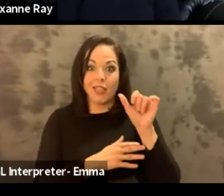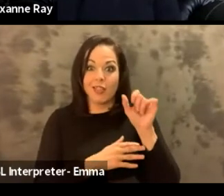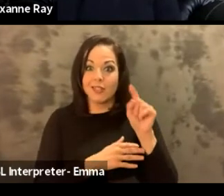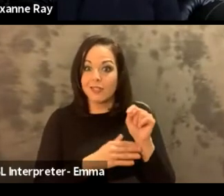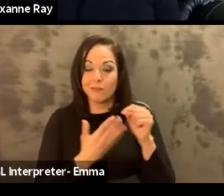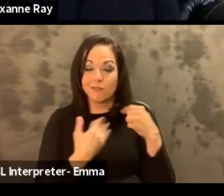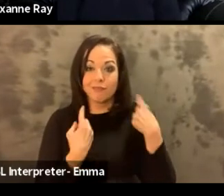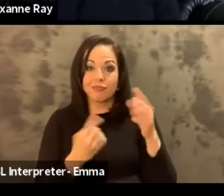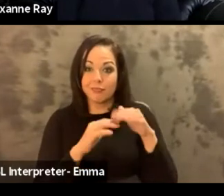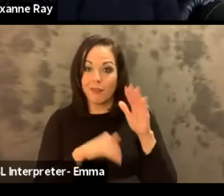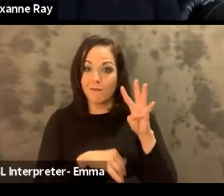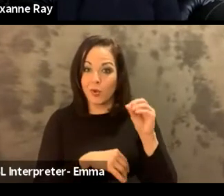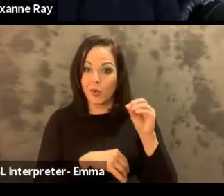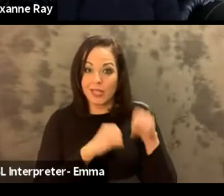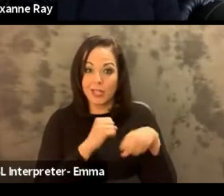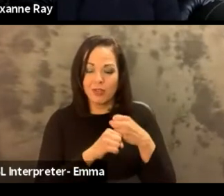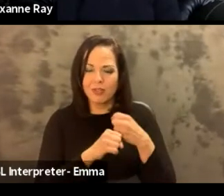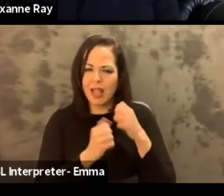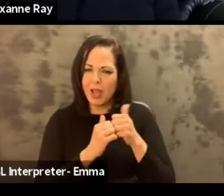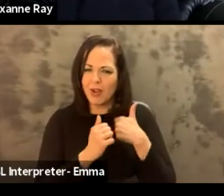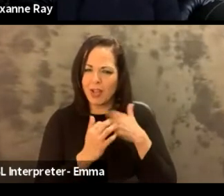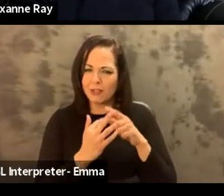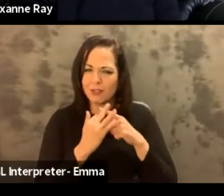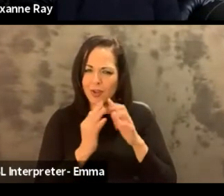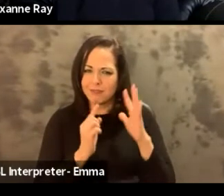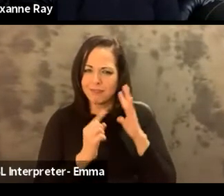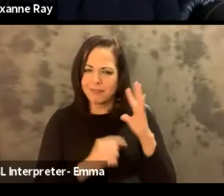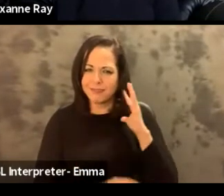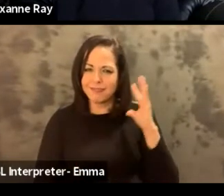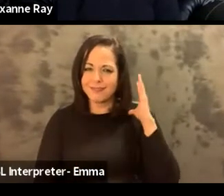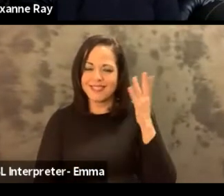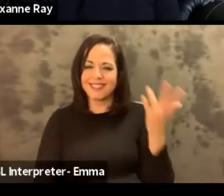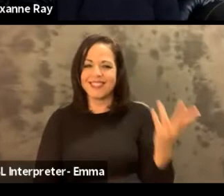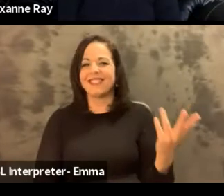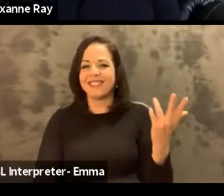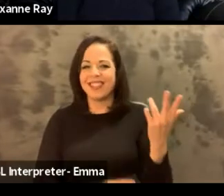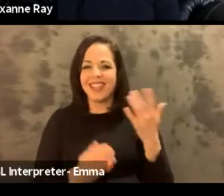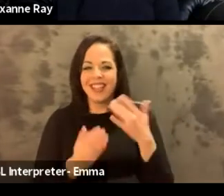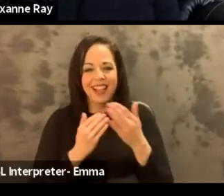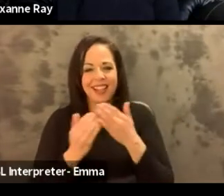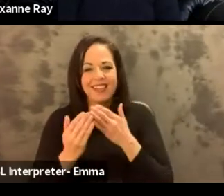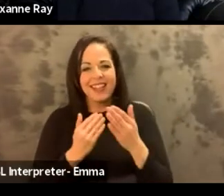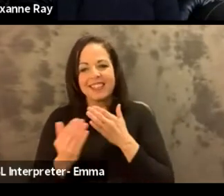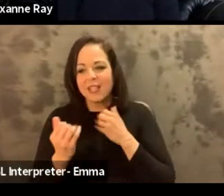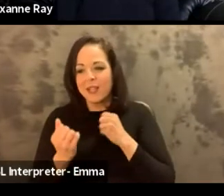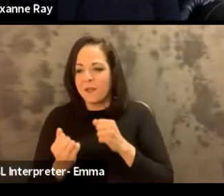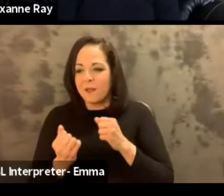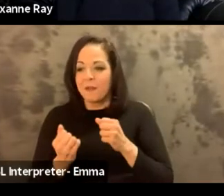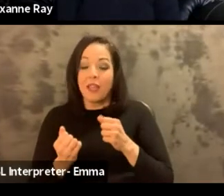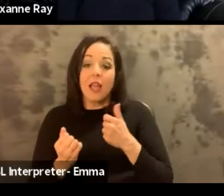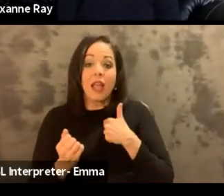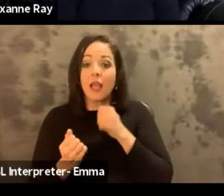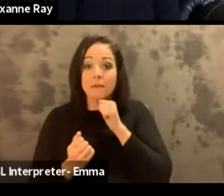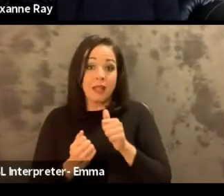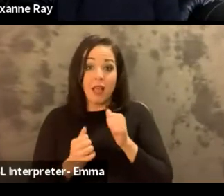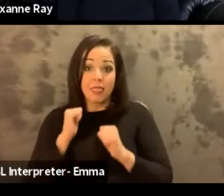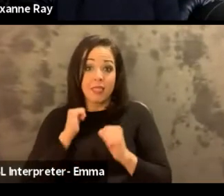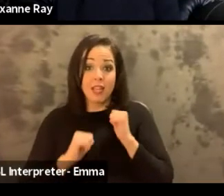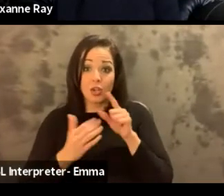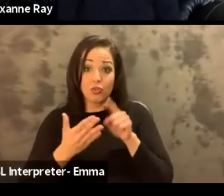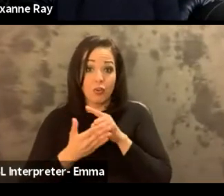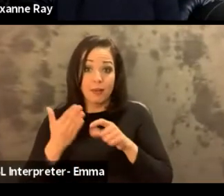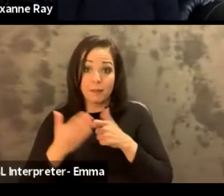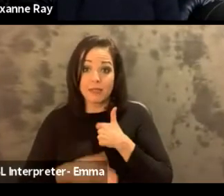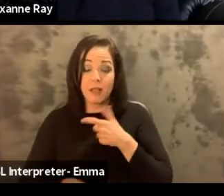How did I start? I don't even remember. That was a long time ago. But I'm not a theater critic. I do